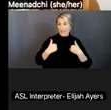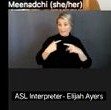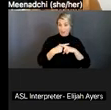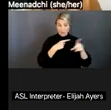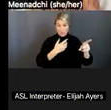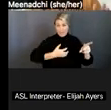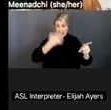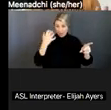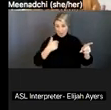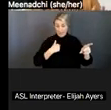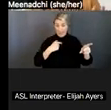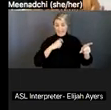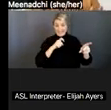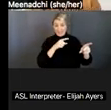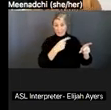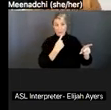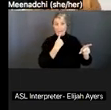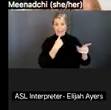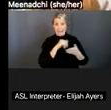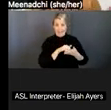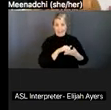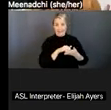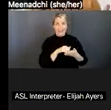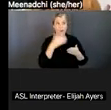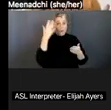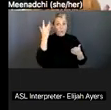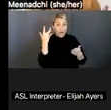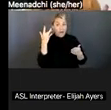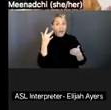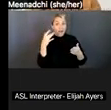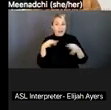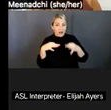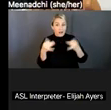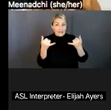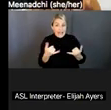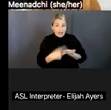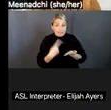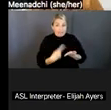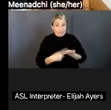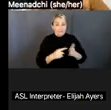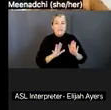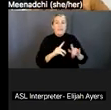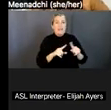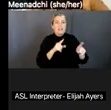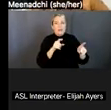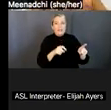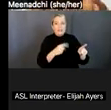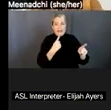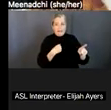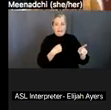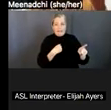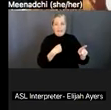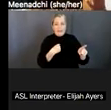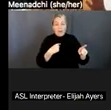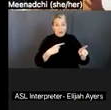me. I don't need to know why you're angry at me. We don't need to resolve it all right now, but there's some degree, like I have to just hear that it's on